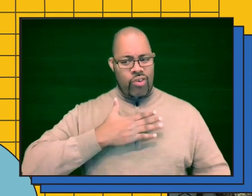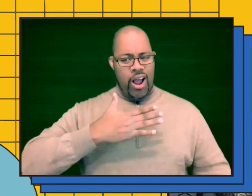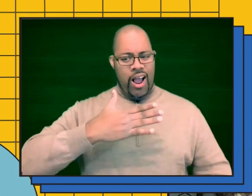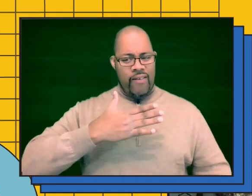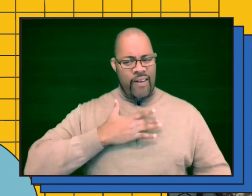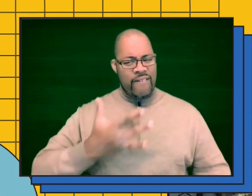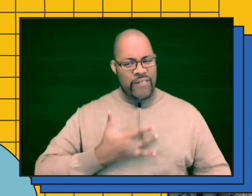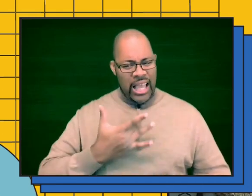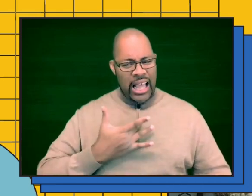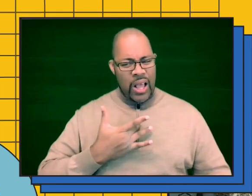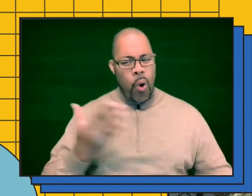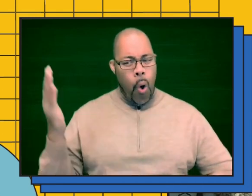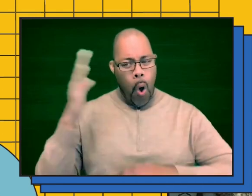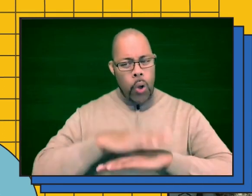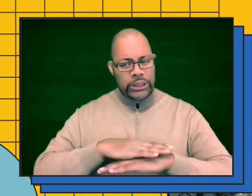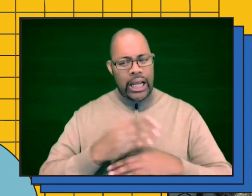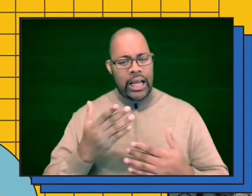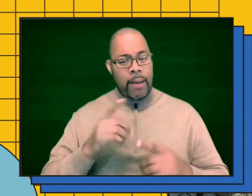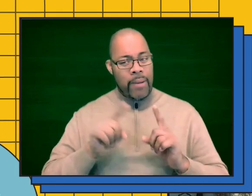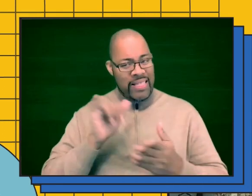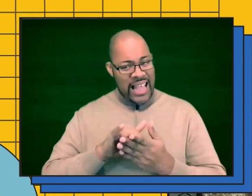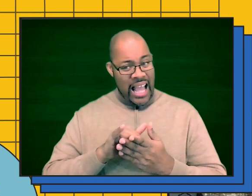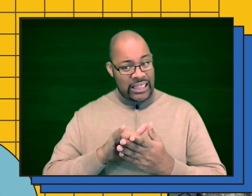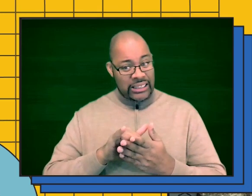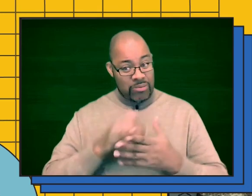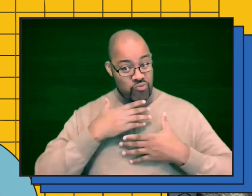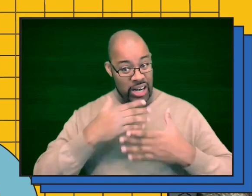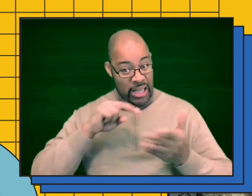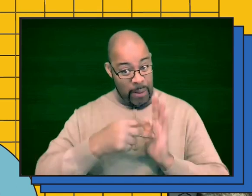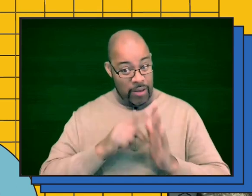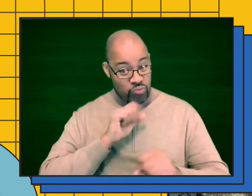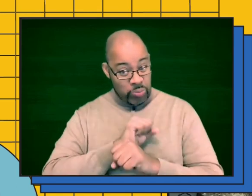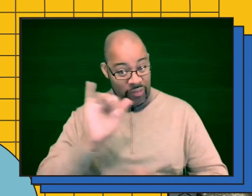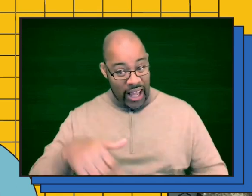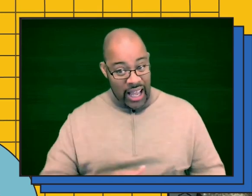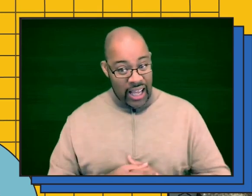it rises and falters all day. But is that the scale of breathing?